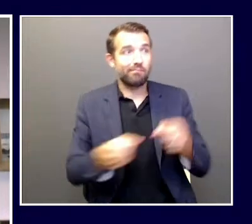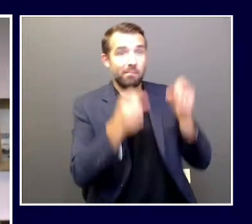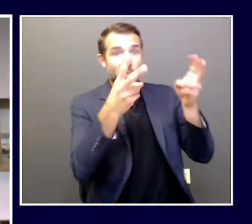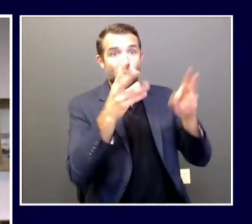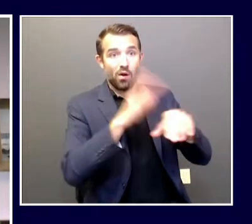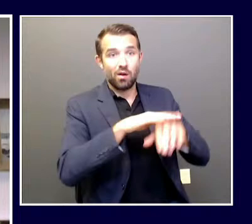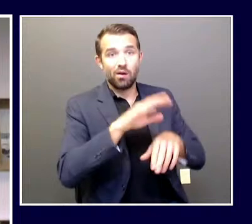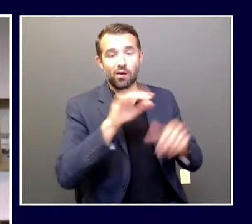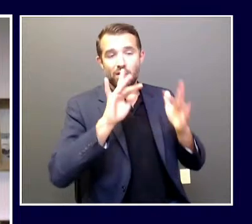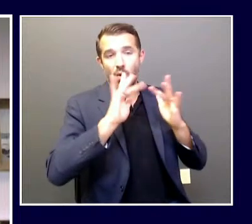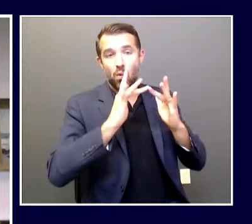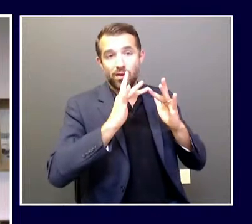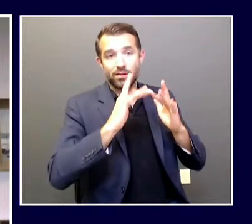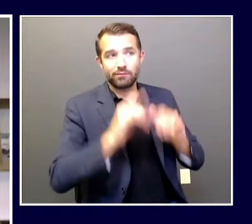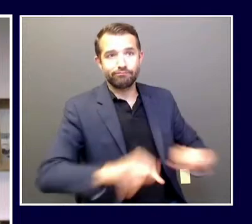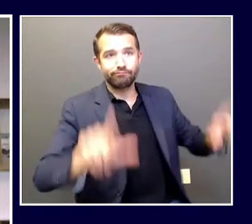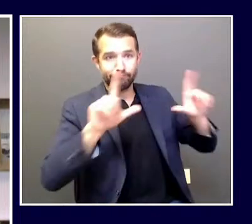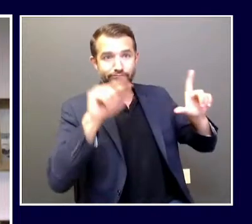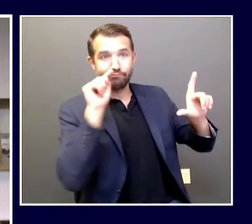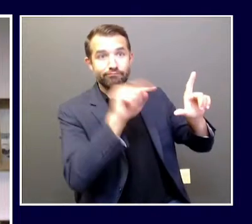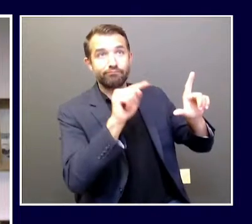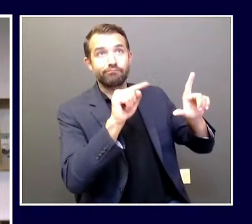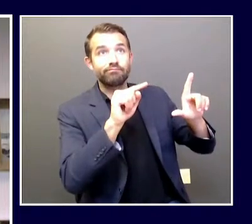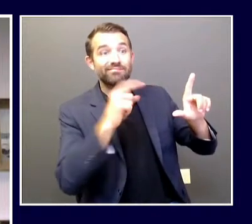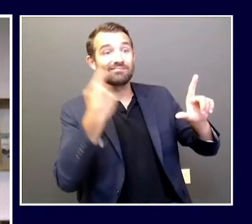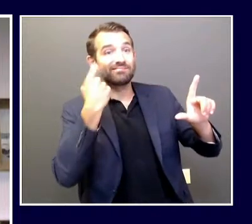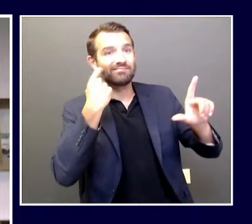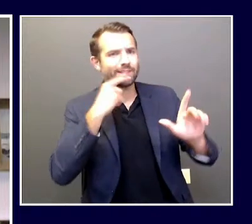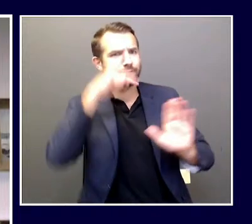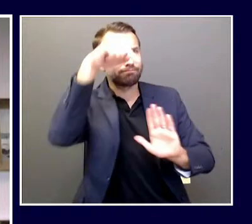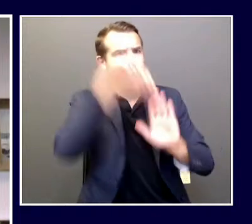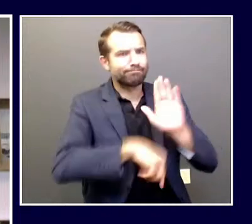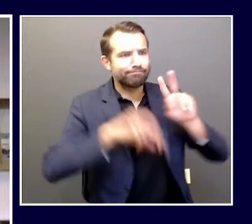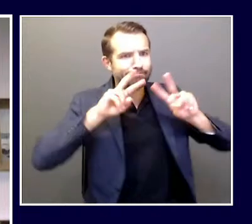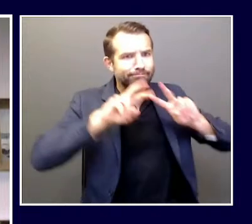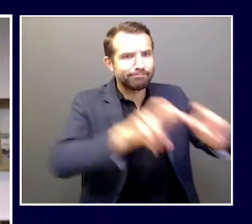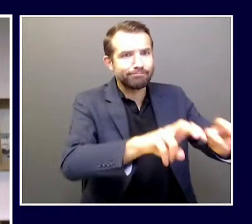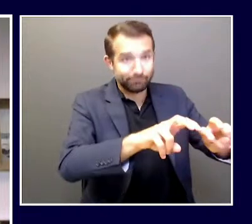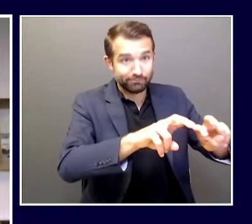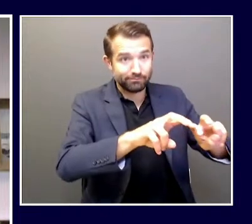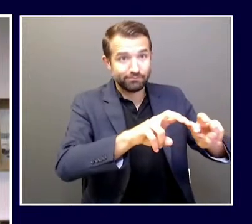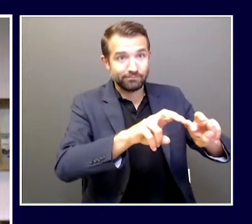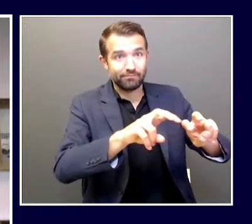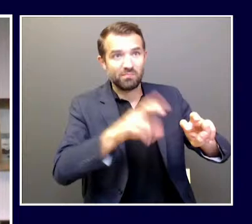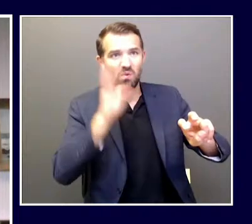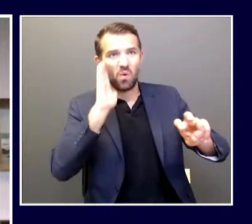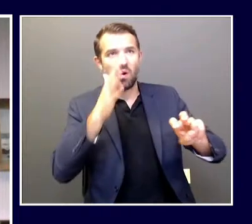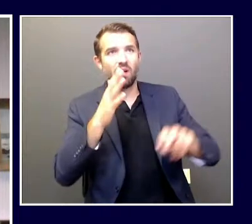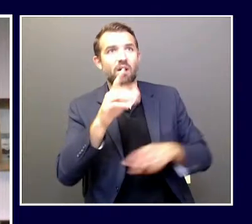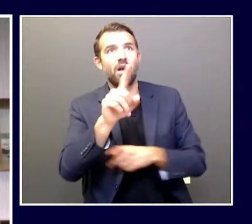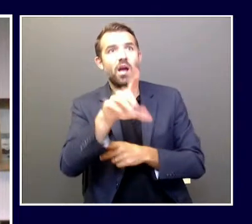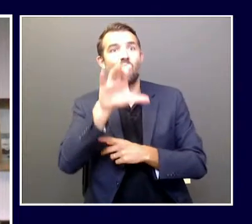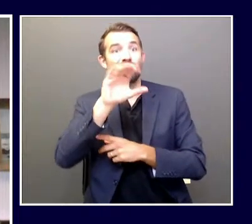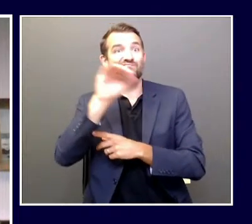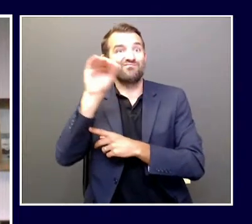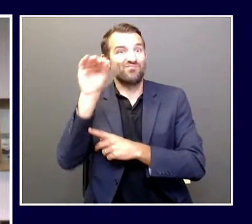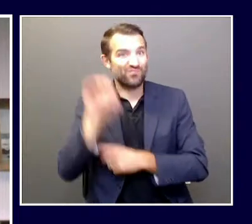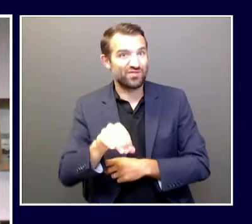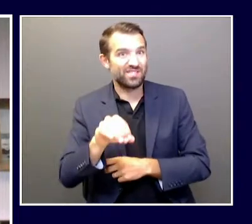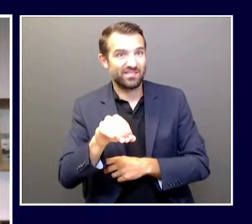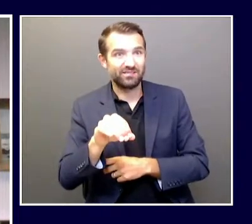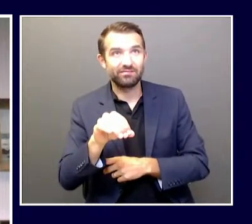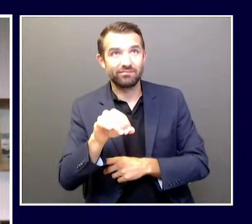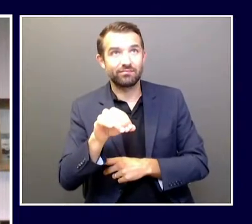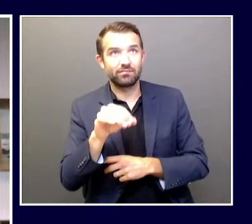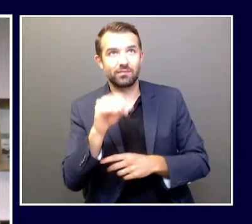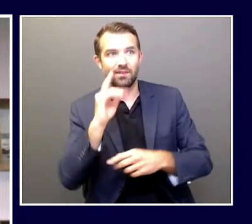of the samples that are sequenced in Maine are the Delta variant. 100%. Delta is